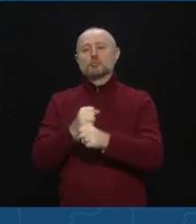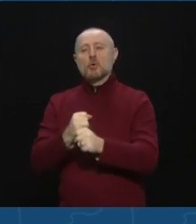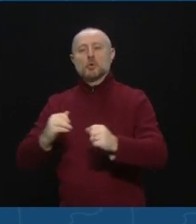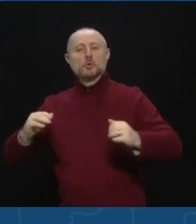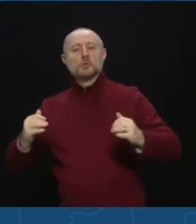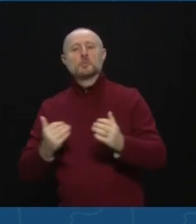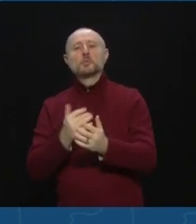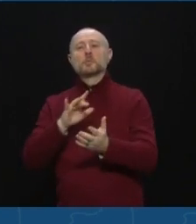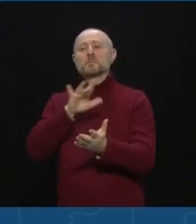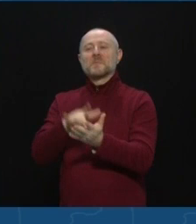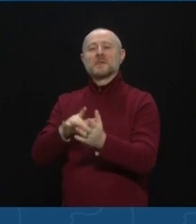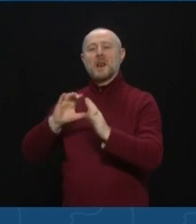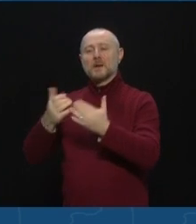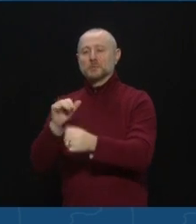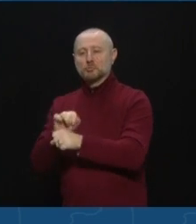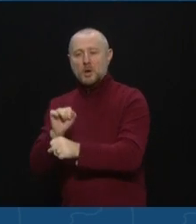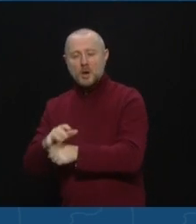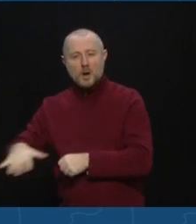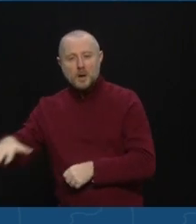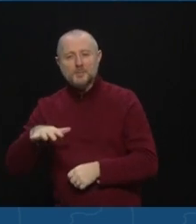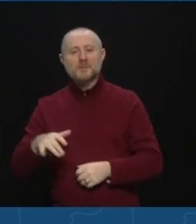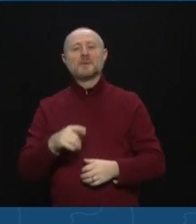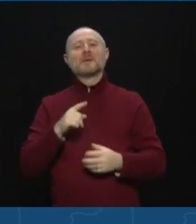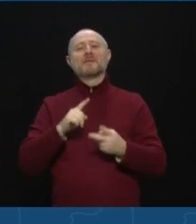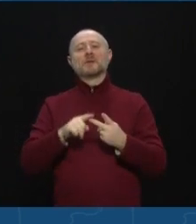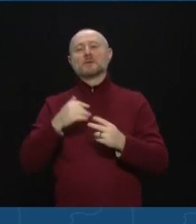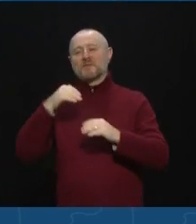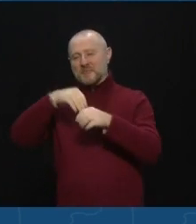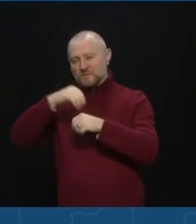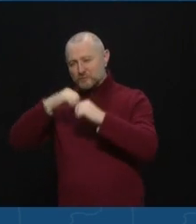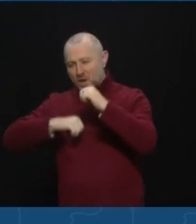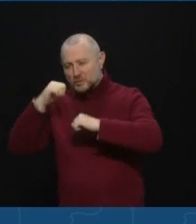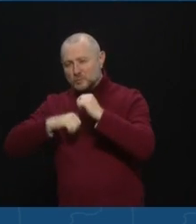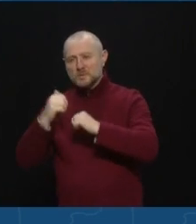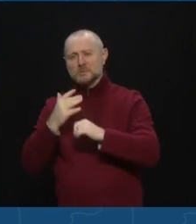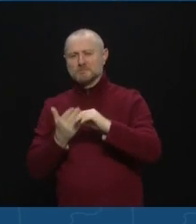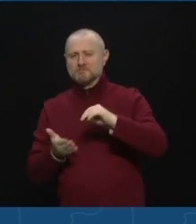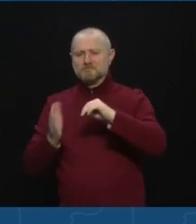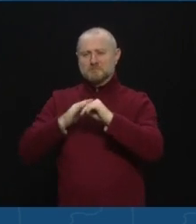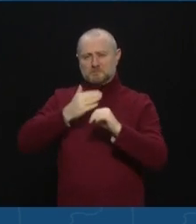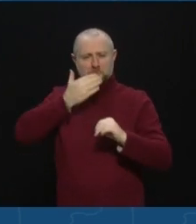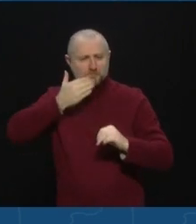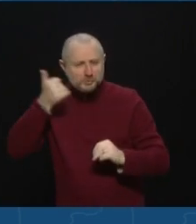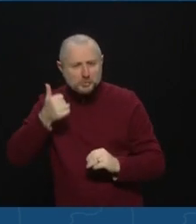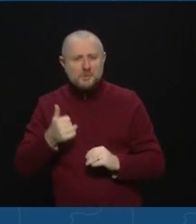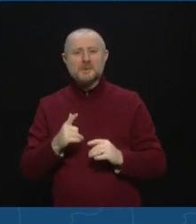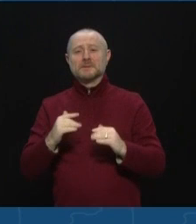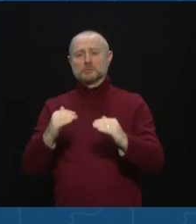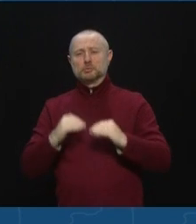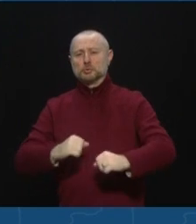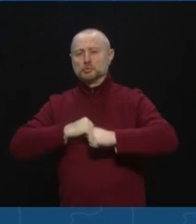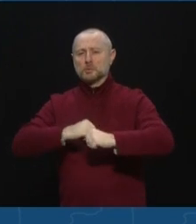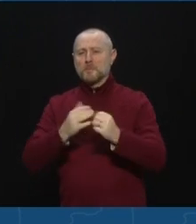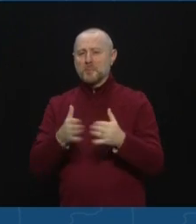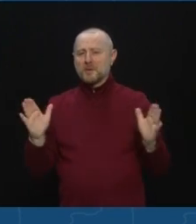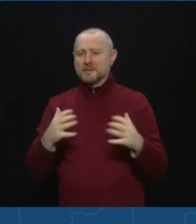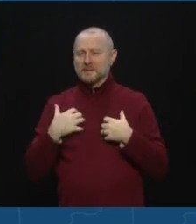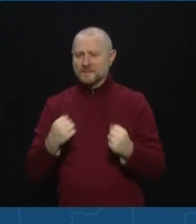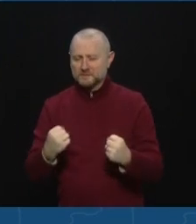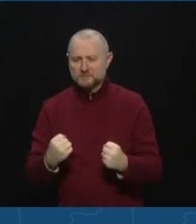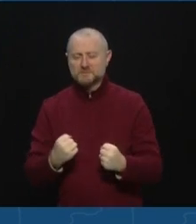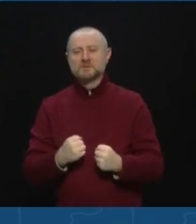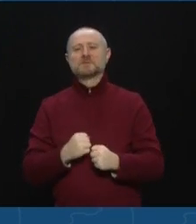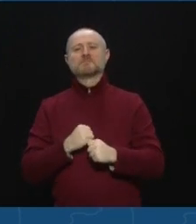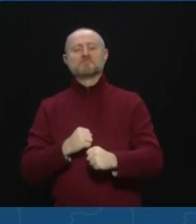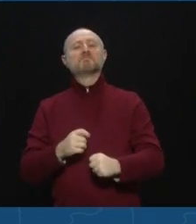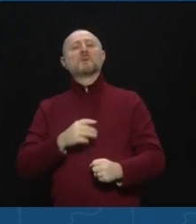our infrastructure and confronting climate change, securing public safety and protecting our communities, making housing